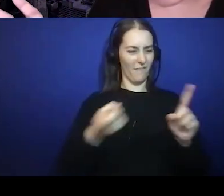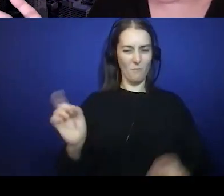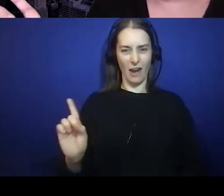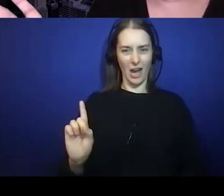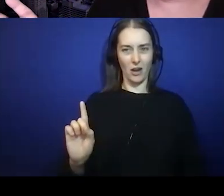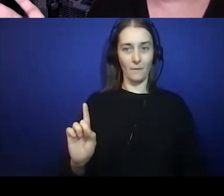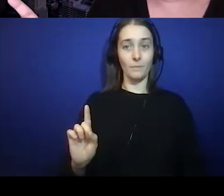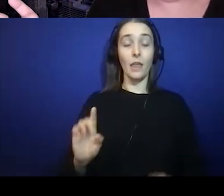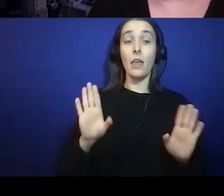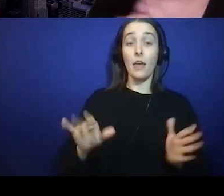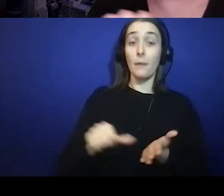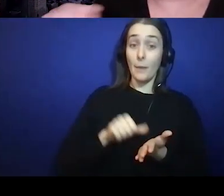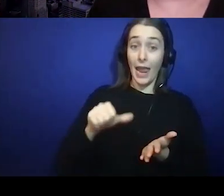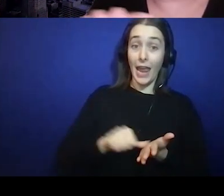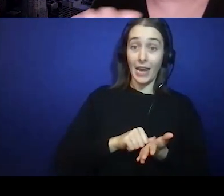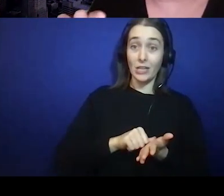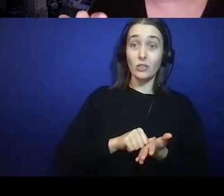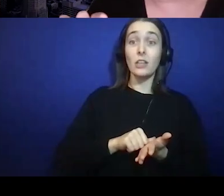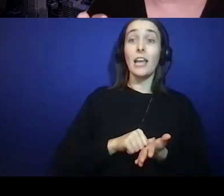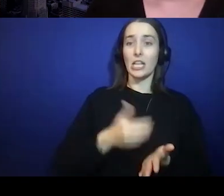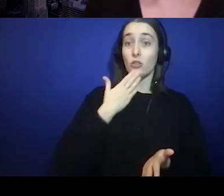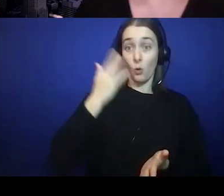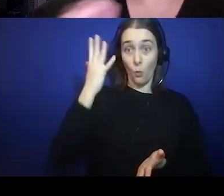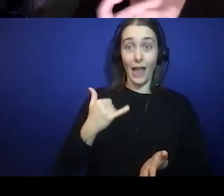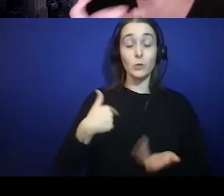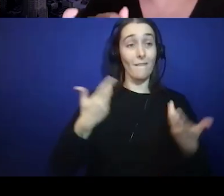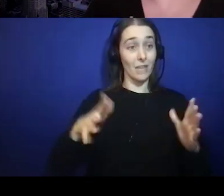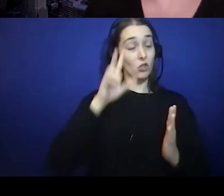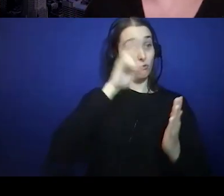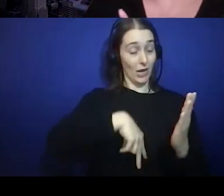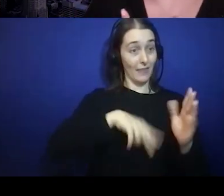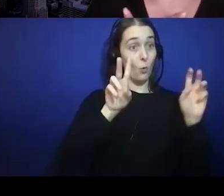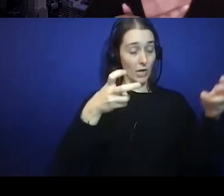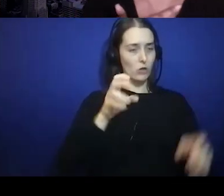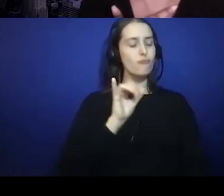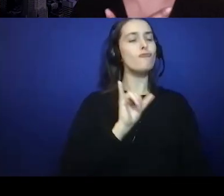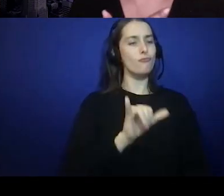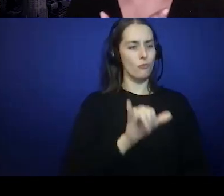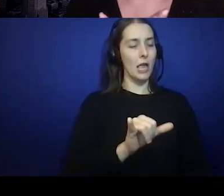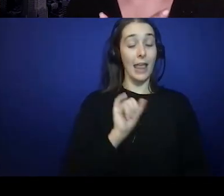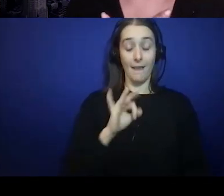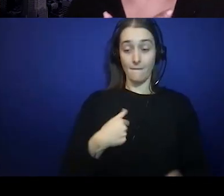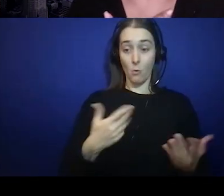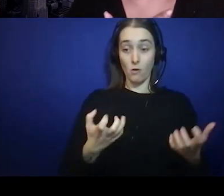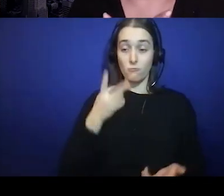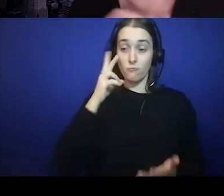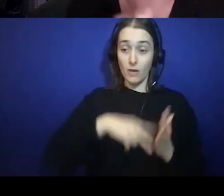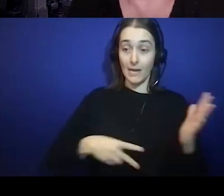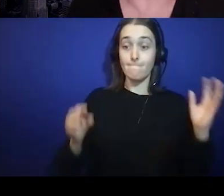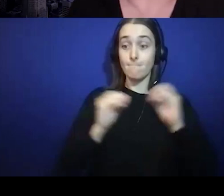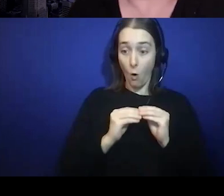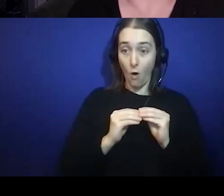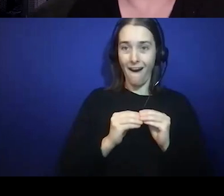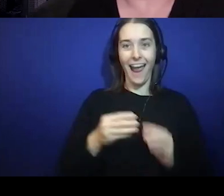The page is good for me after I've read your quotation, because now that I've read it, I know if I want to read more. And so at that